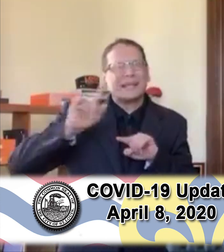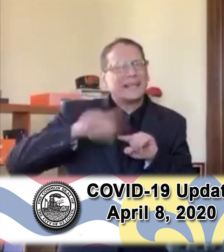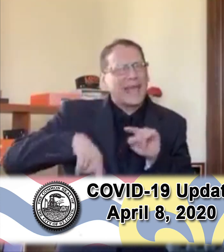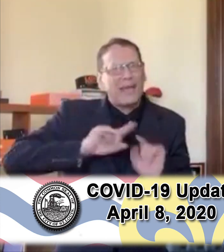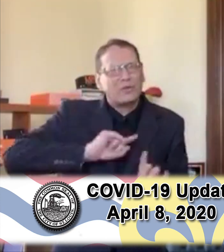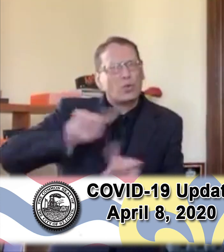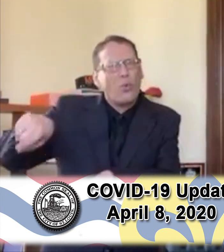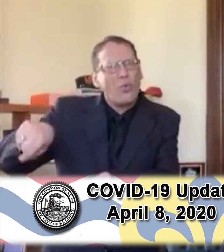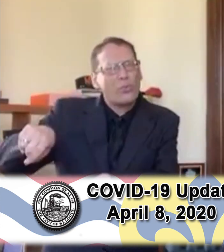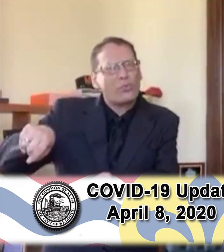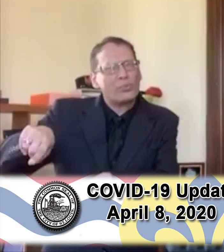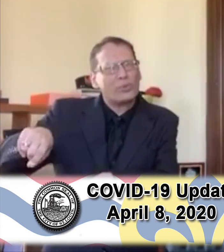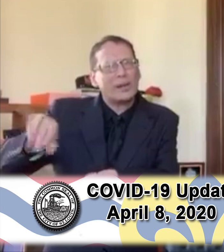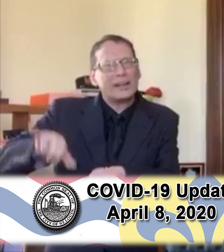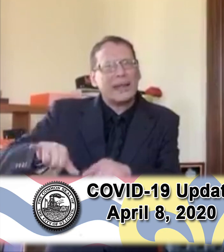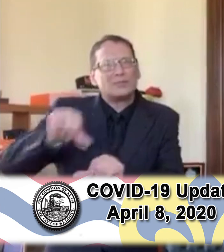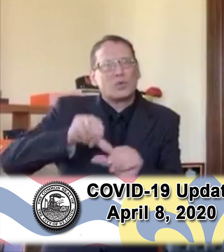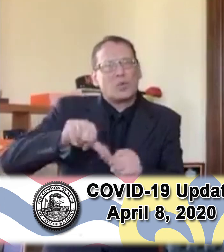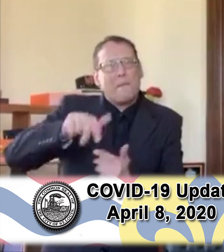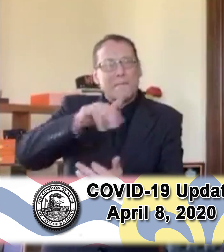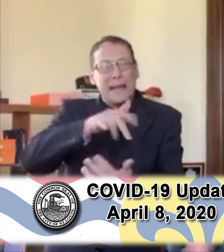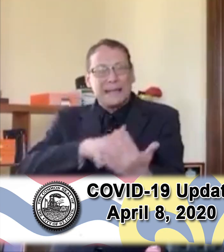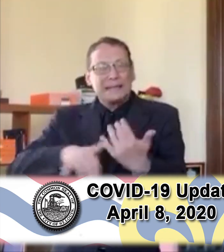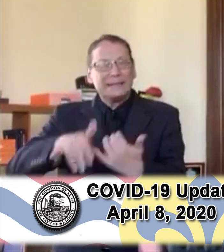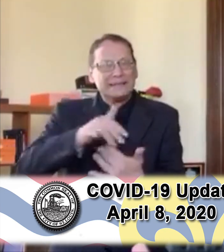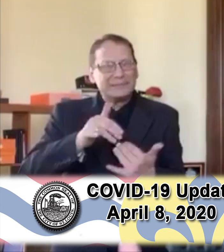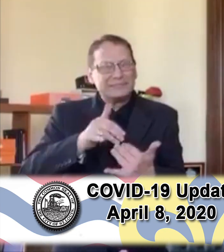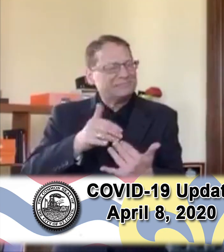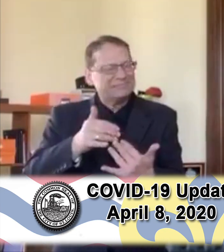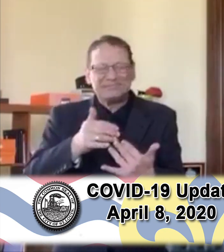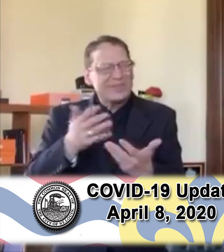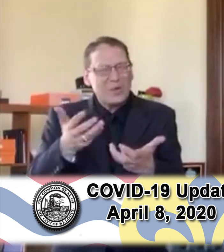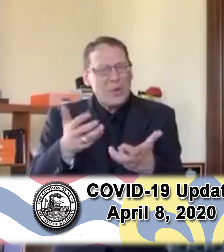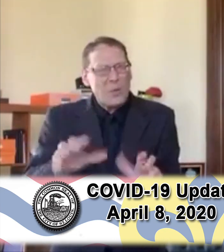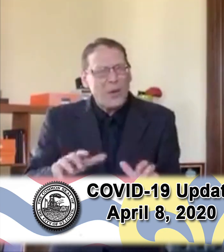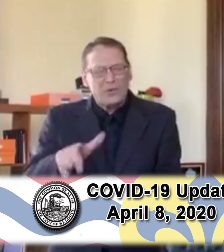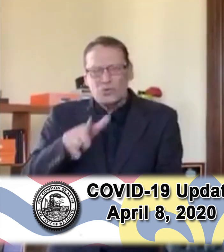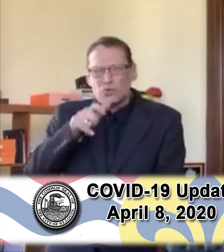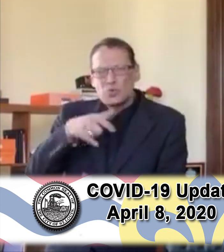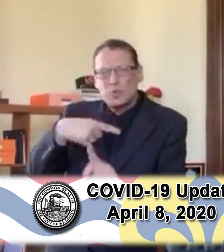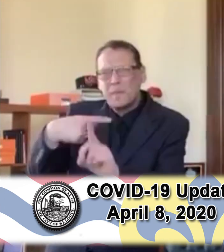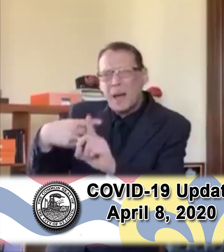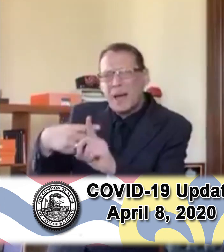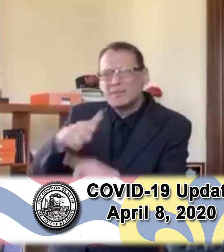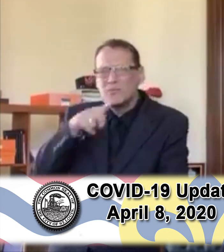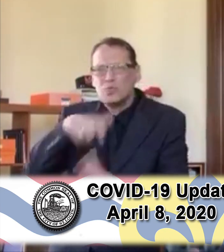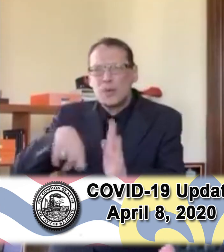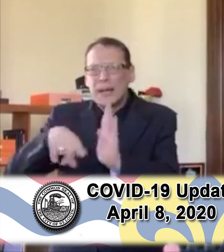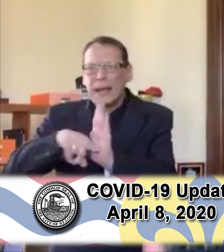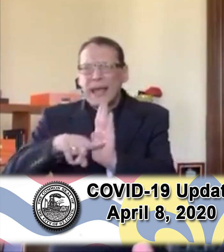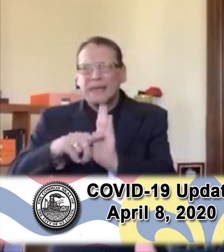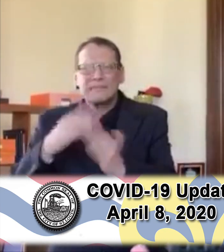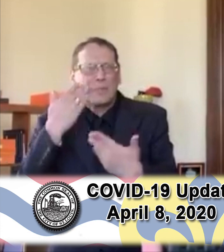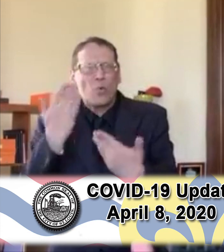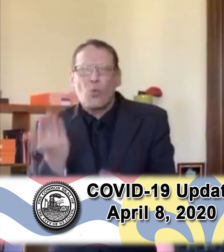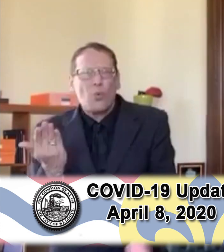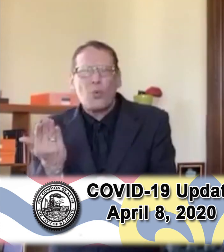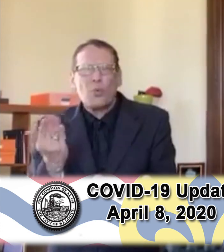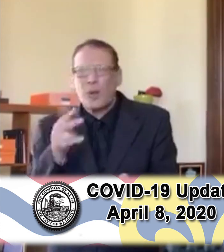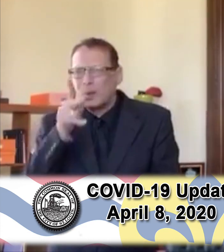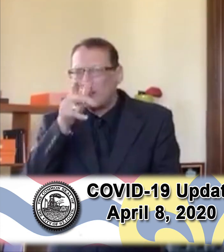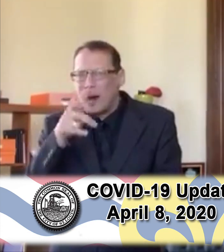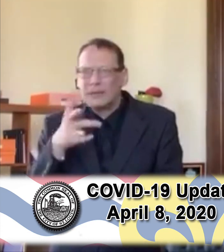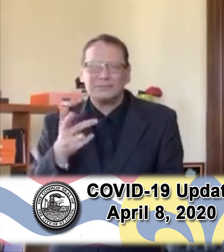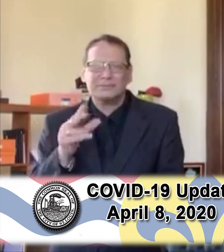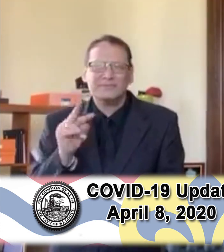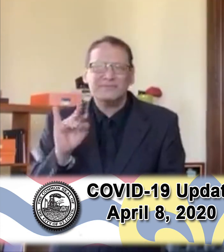want to have that social mixing because you don't know who's possibly picked up the bug, the